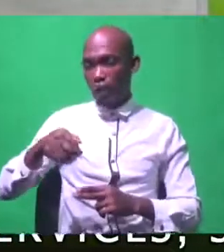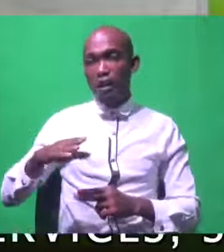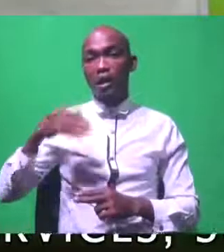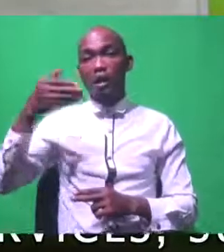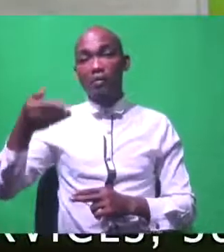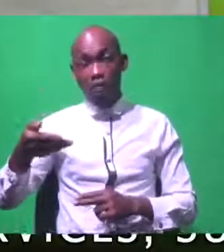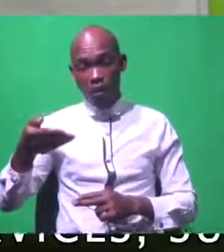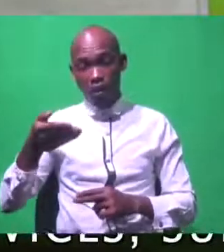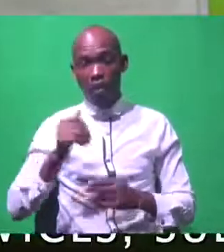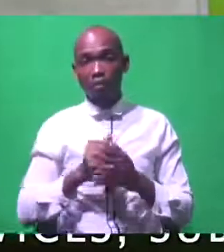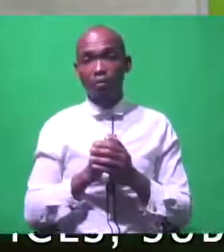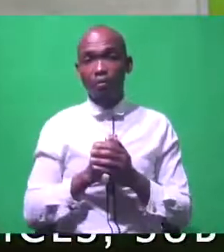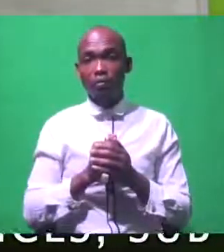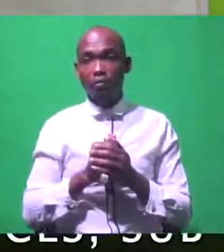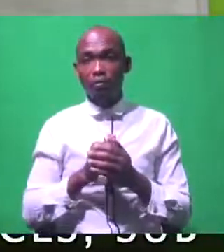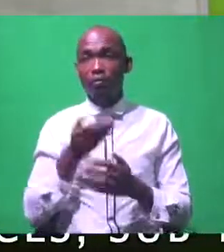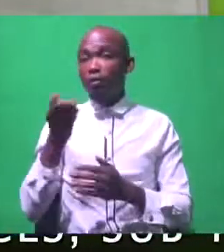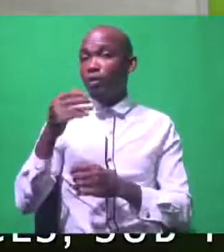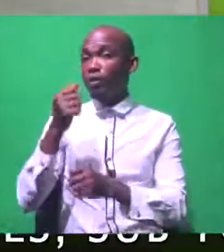do this question.